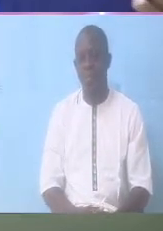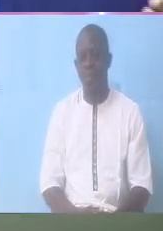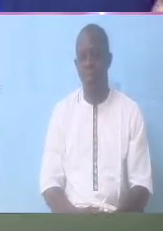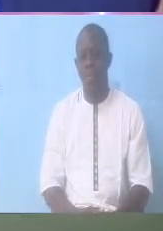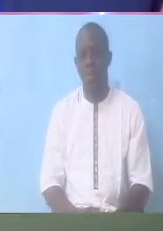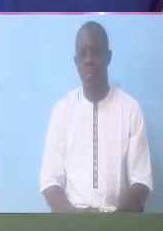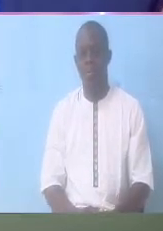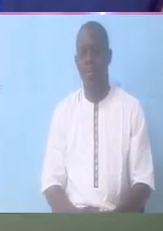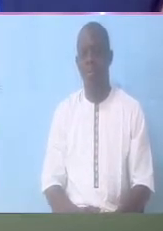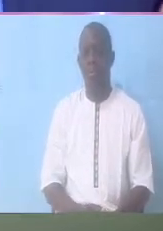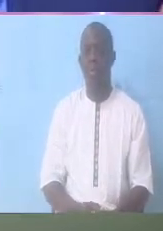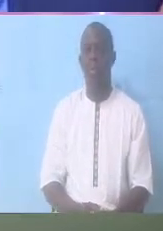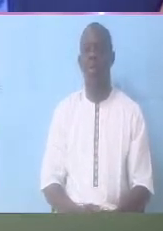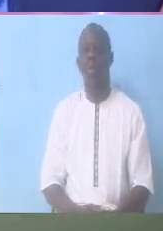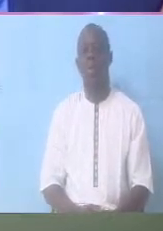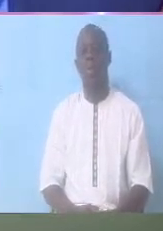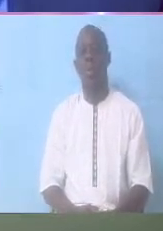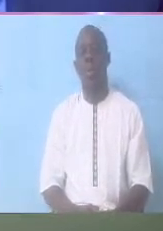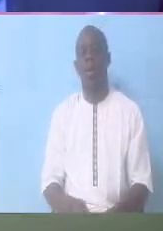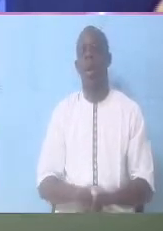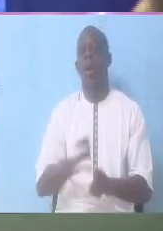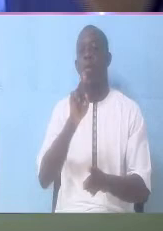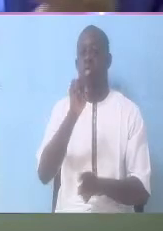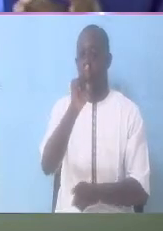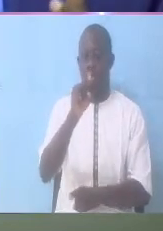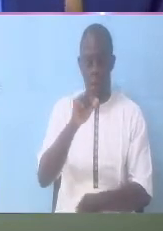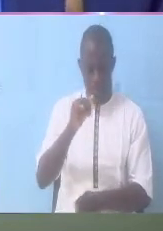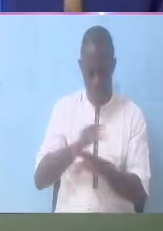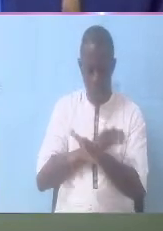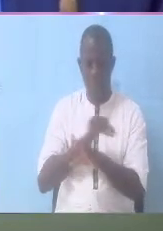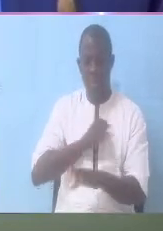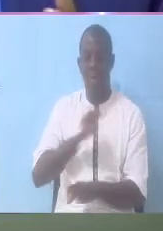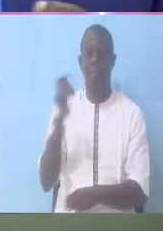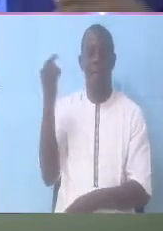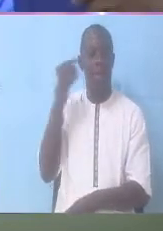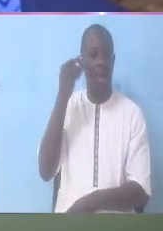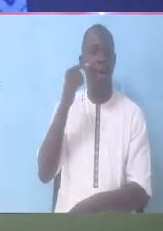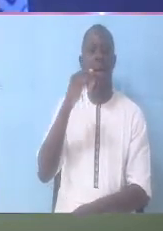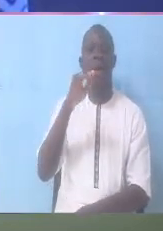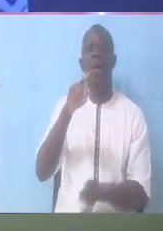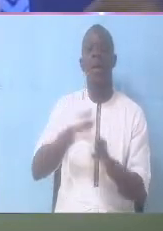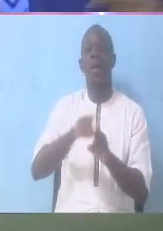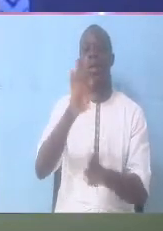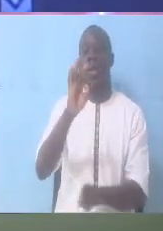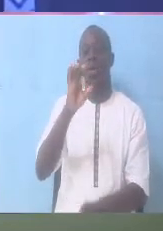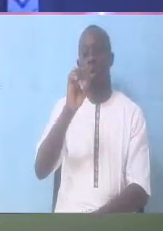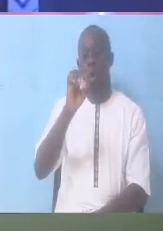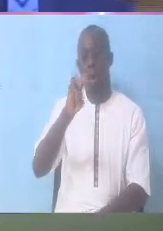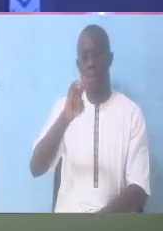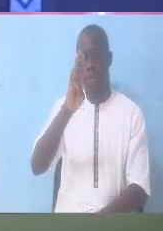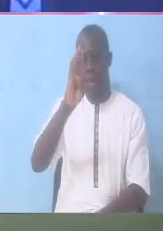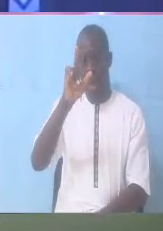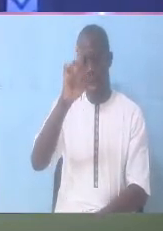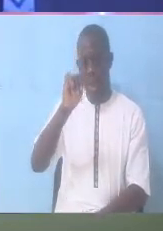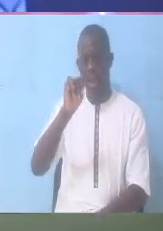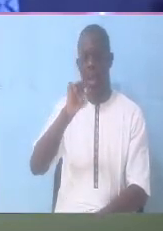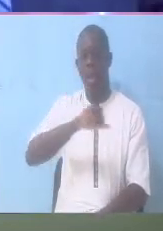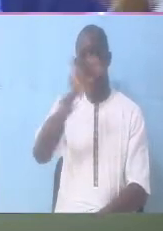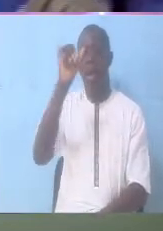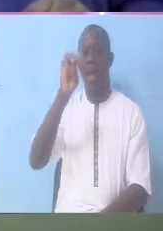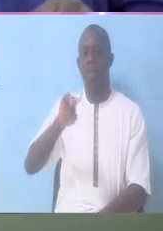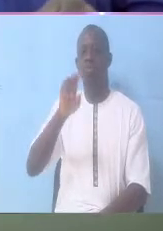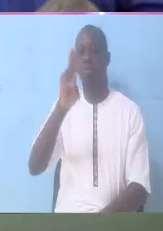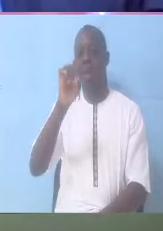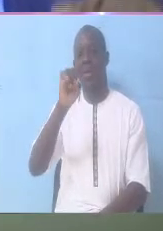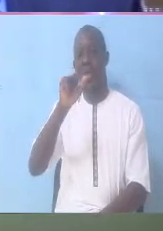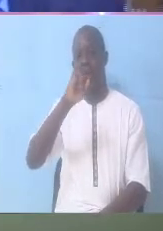But you had Tumbul and Musa Jame agreeing that instead of beating people where they were being arrested, they would be